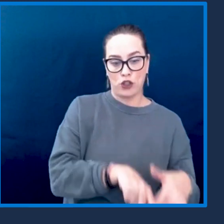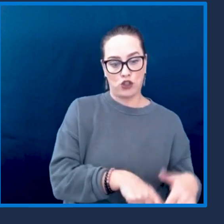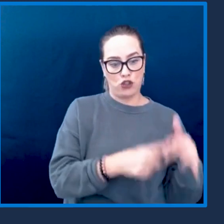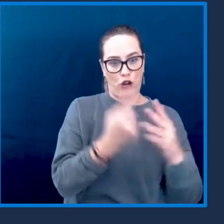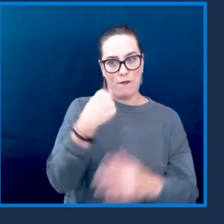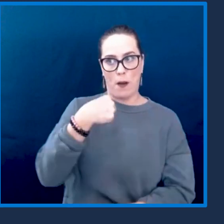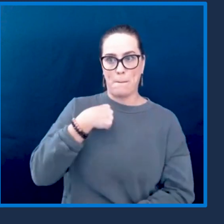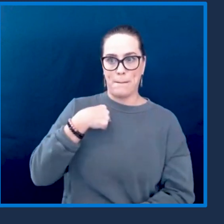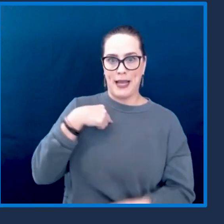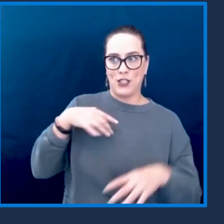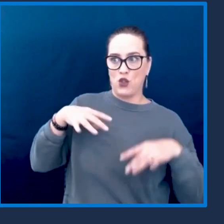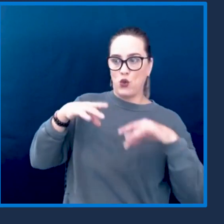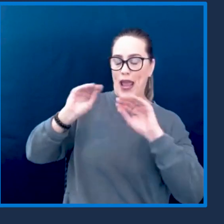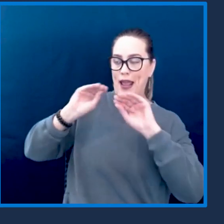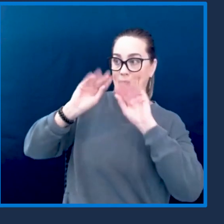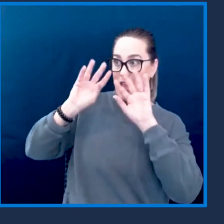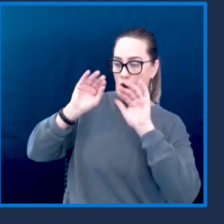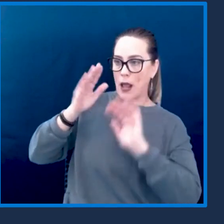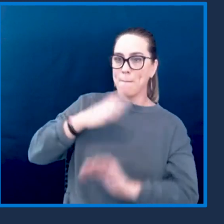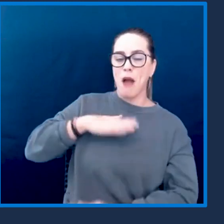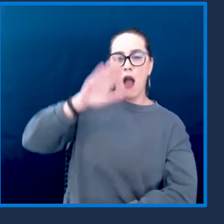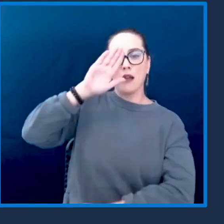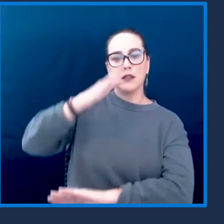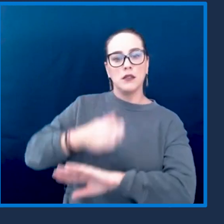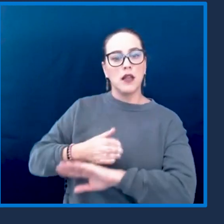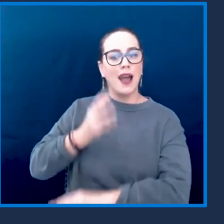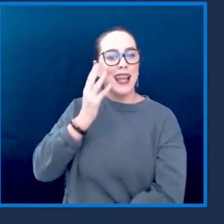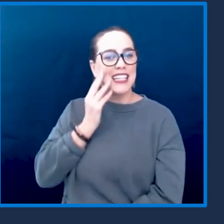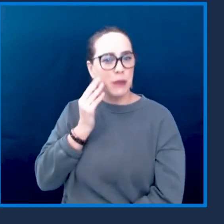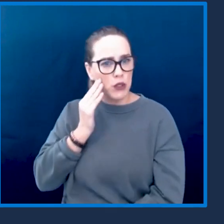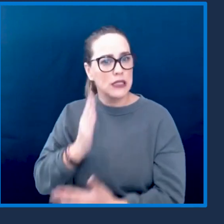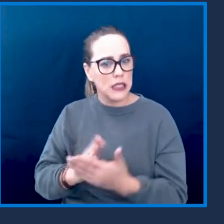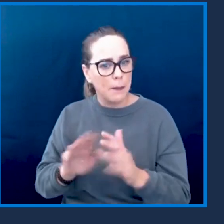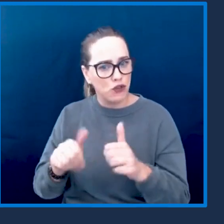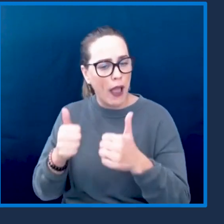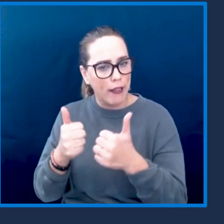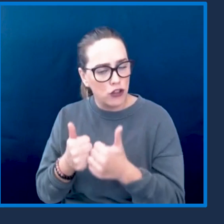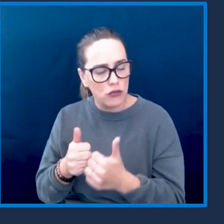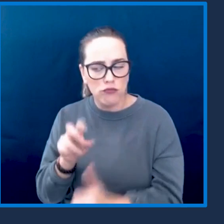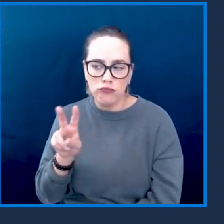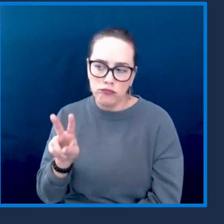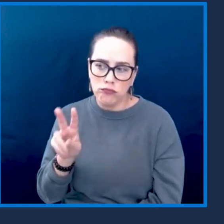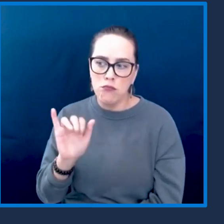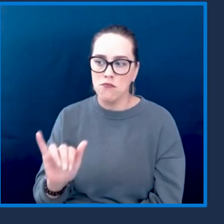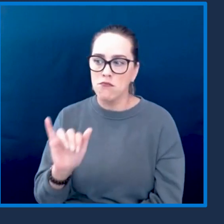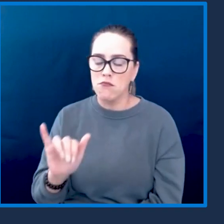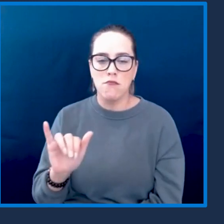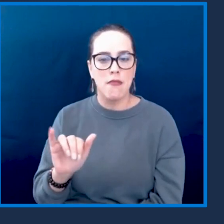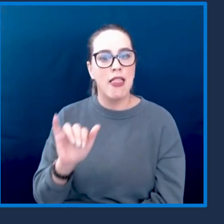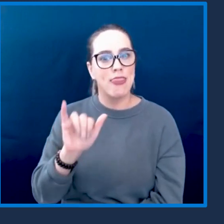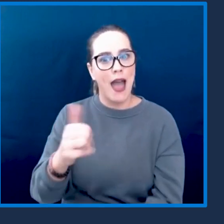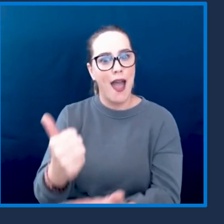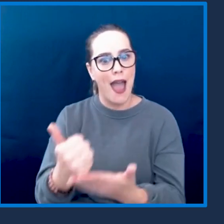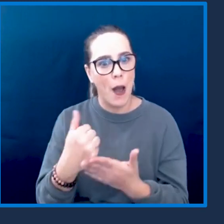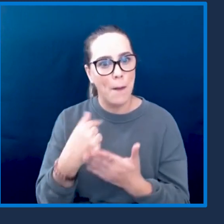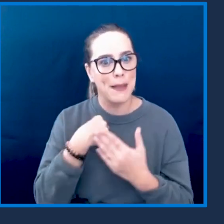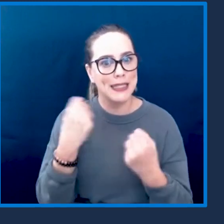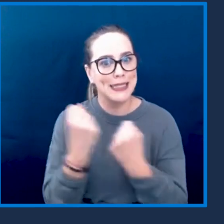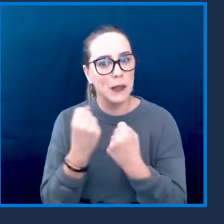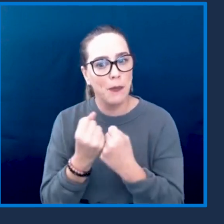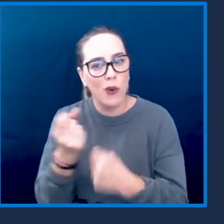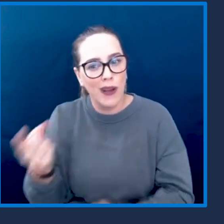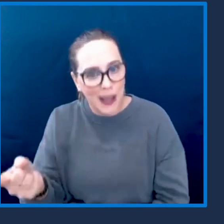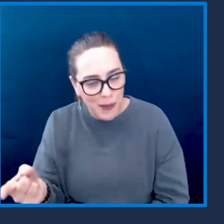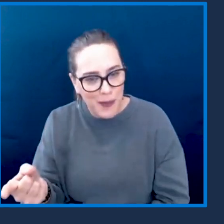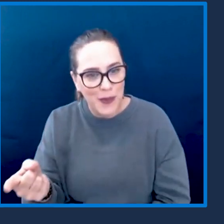that my son was experiencing, and was able to get him to the diagnosis and the support he needed because of what I learned from my